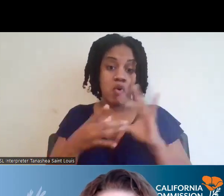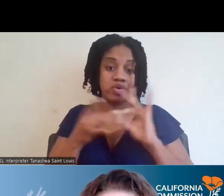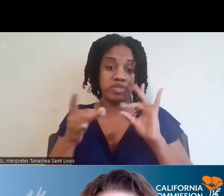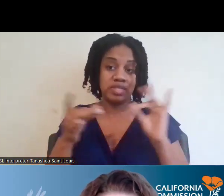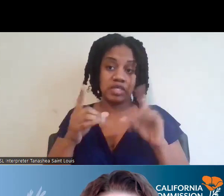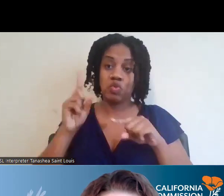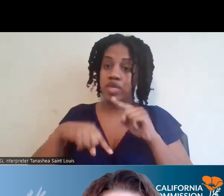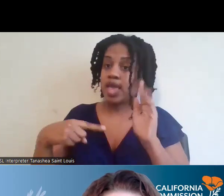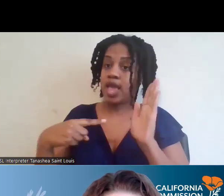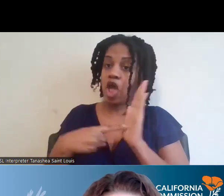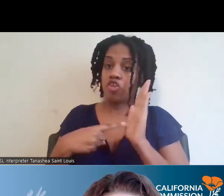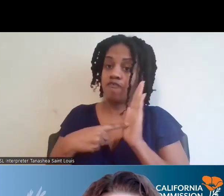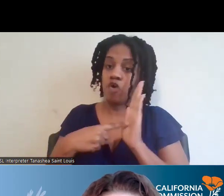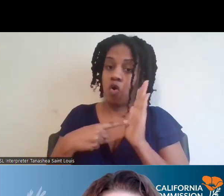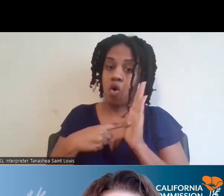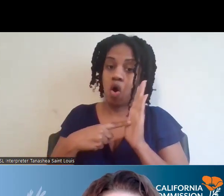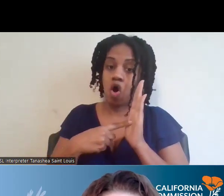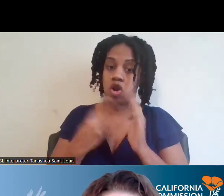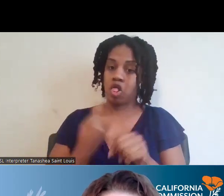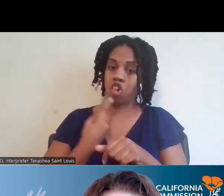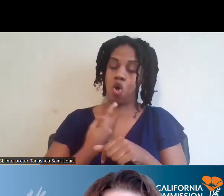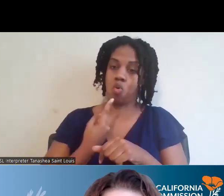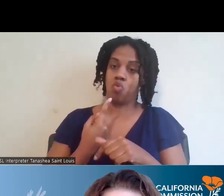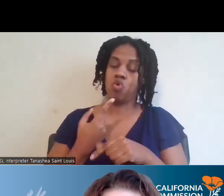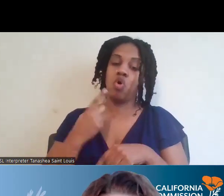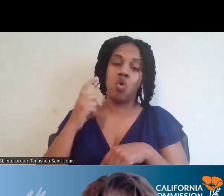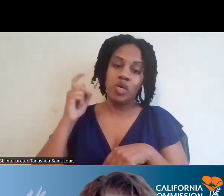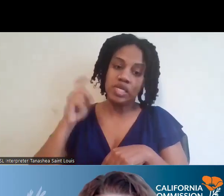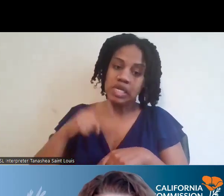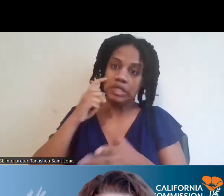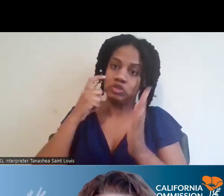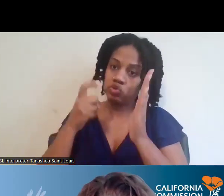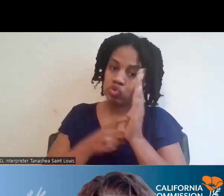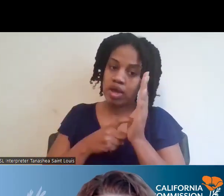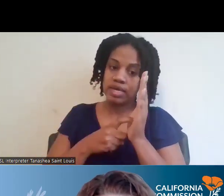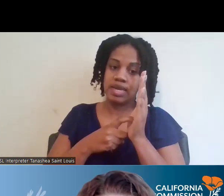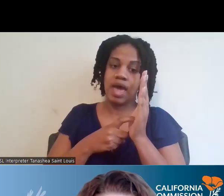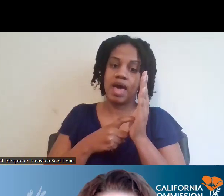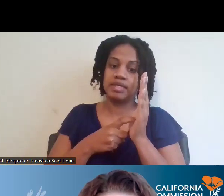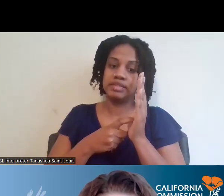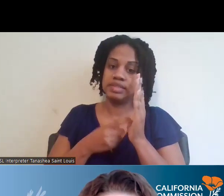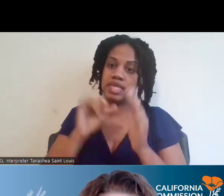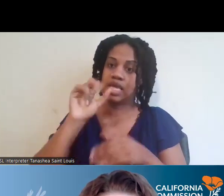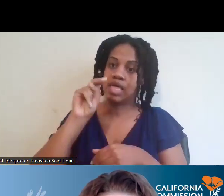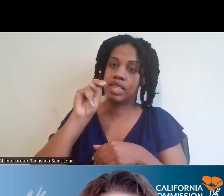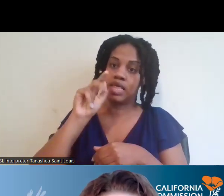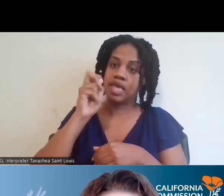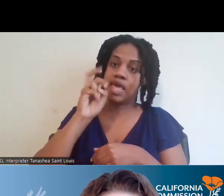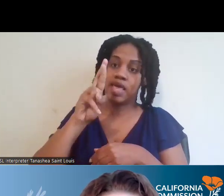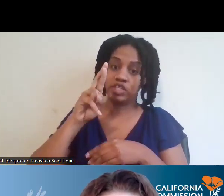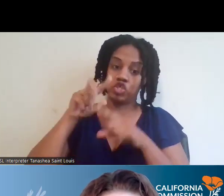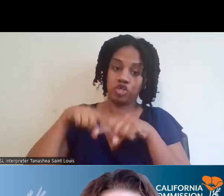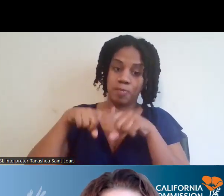afford to operate in our own silos. We need to recognize the interdependence, cross-sector, cross-agency,